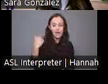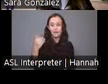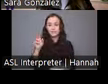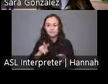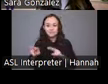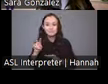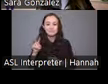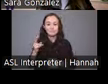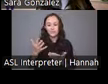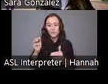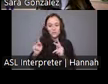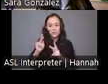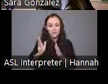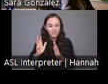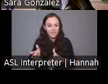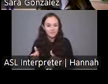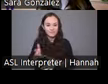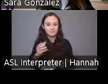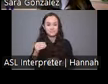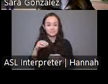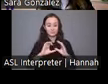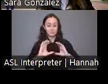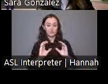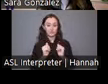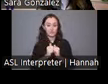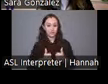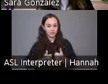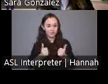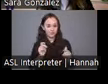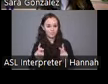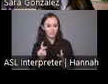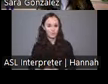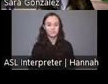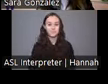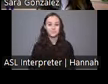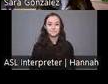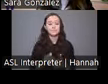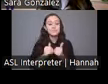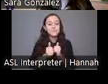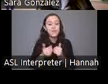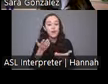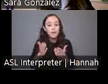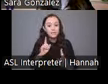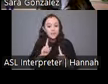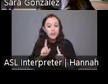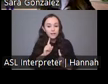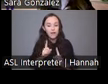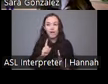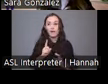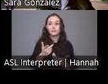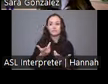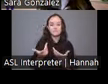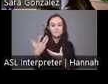and in conversation with the living? And how might such dialogue, engaged practice,